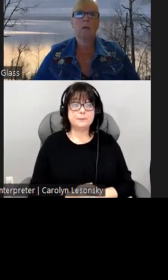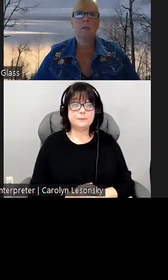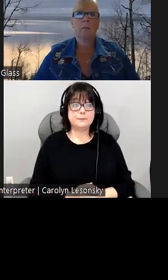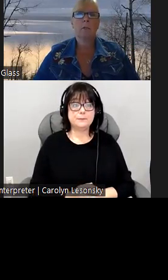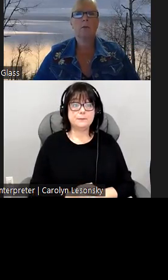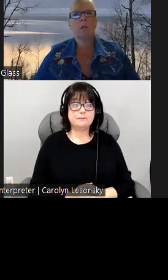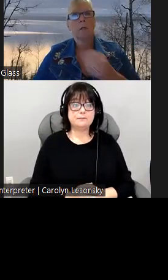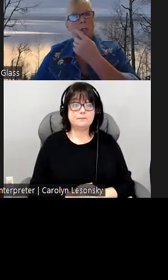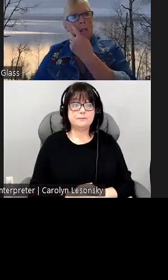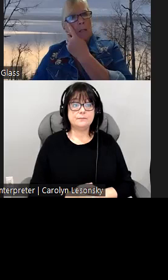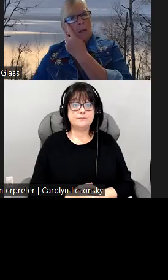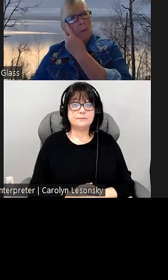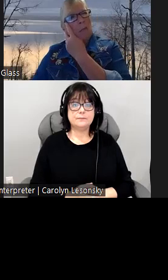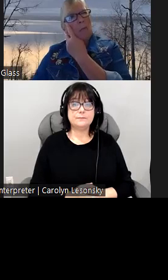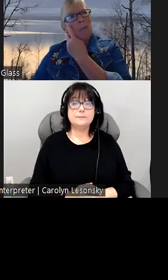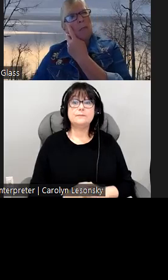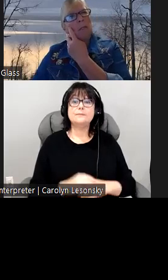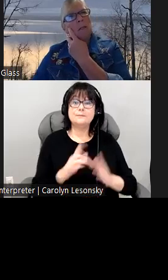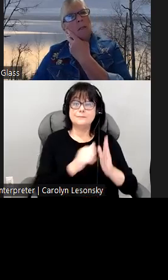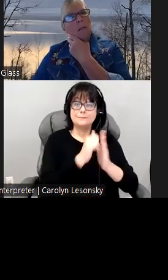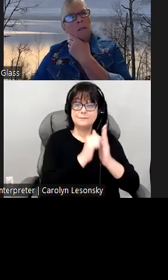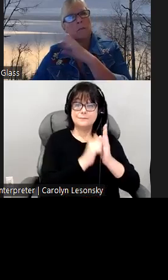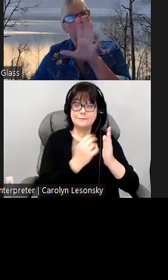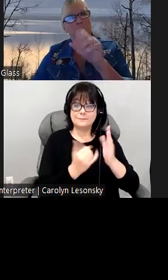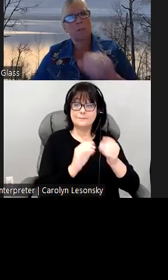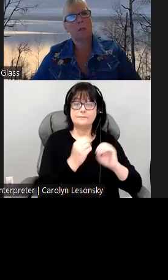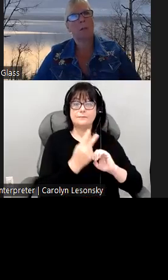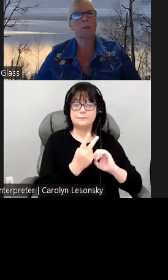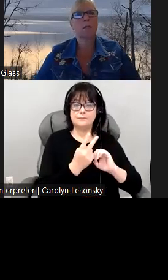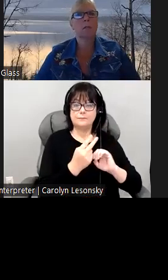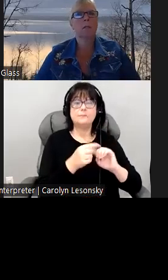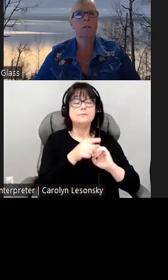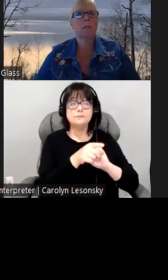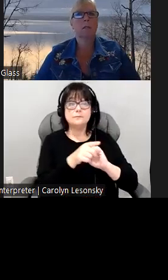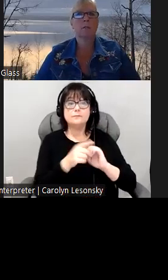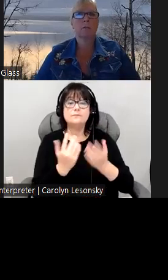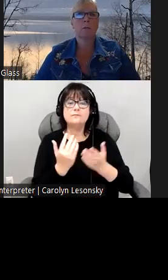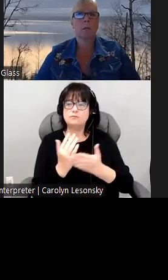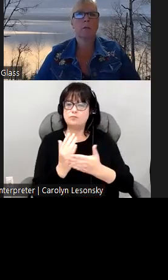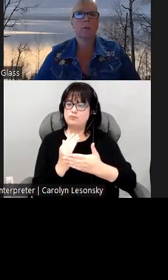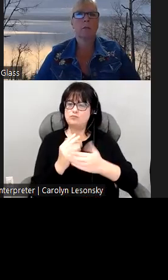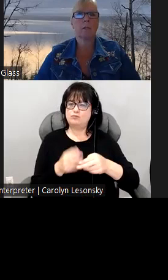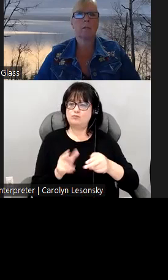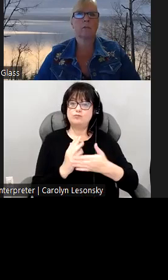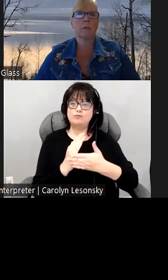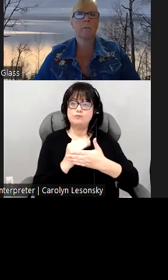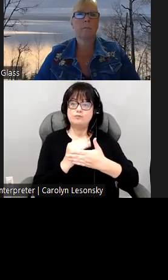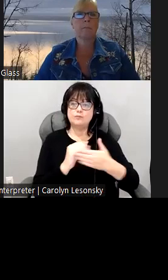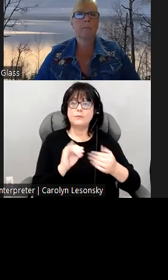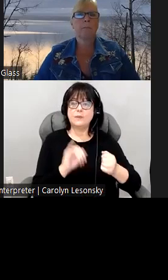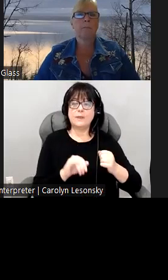move on to number 2 on our agenda and talk very briefly as a refresher about the detailed service quality report